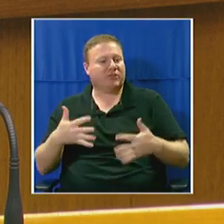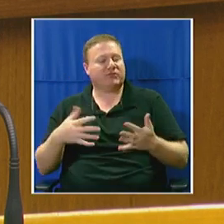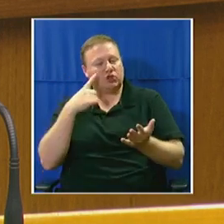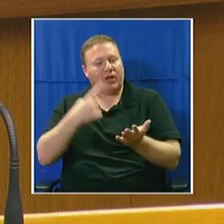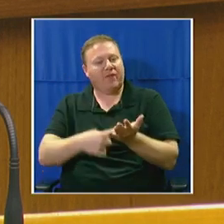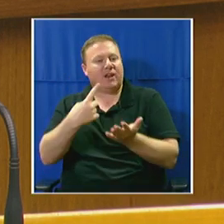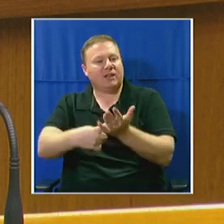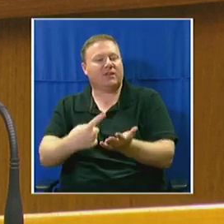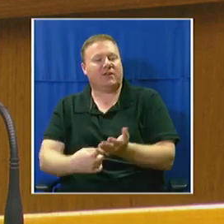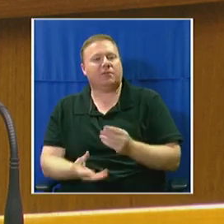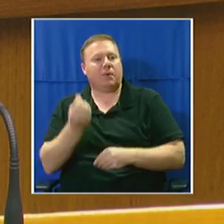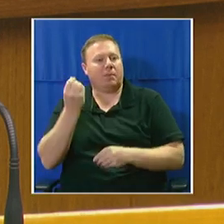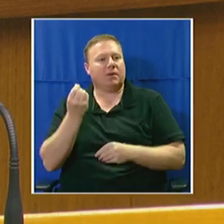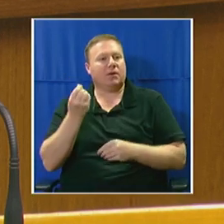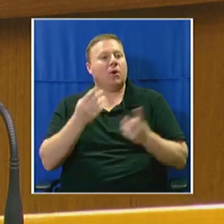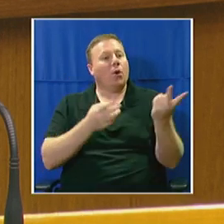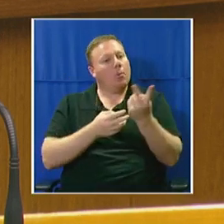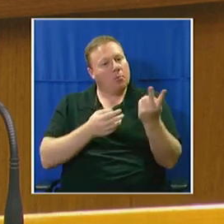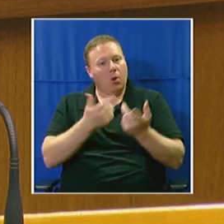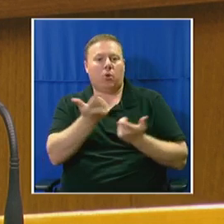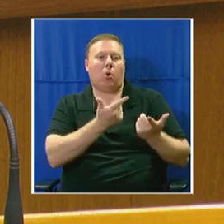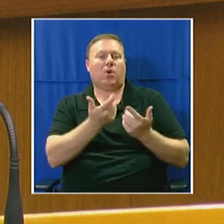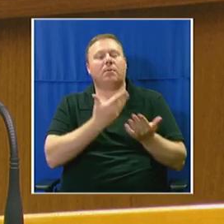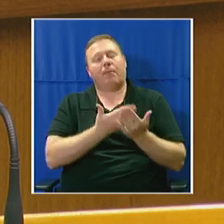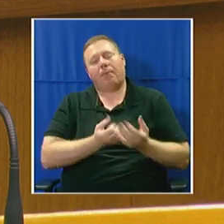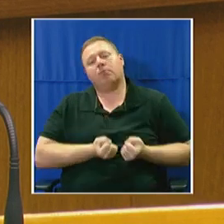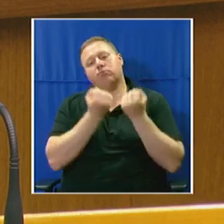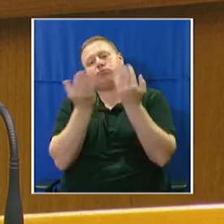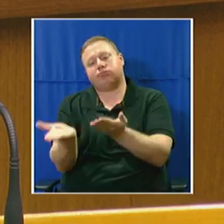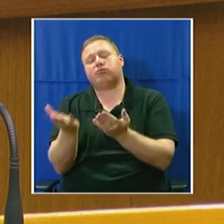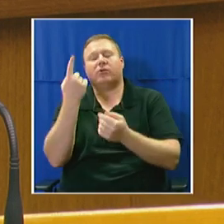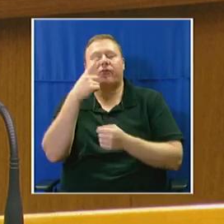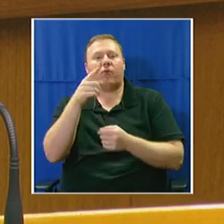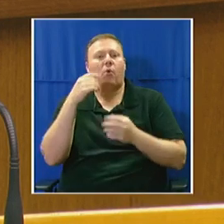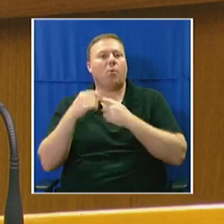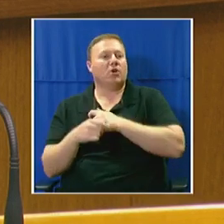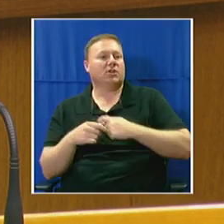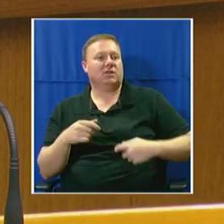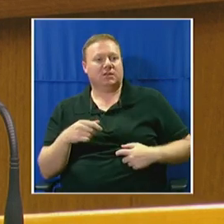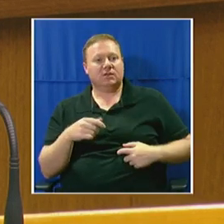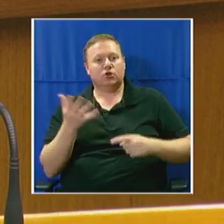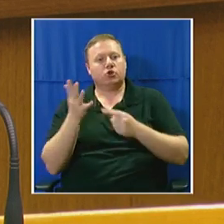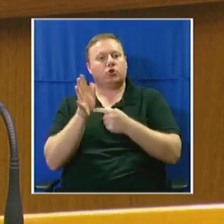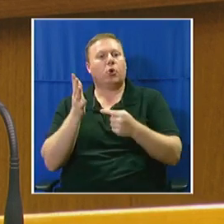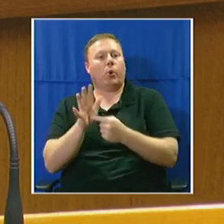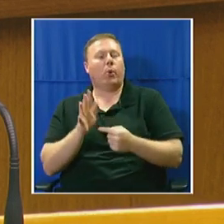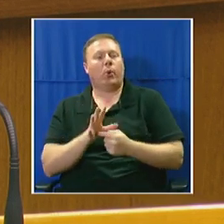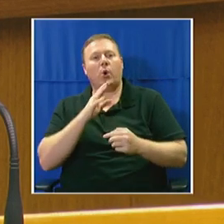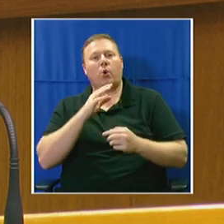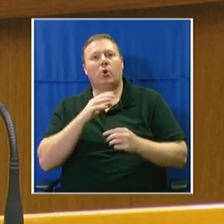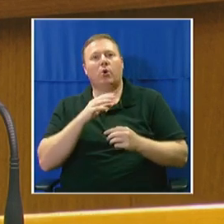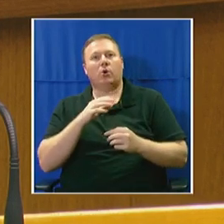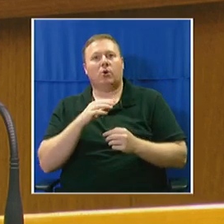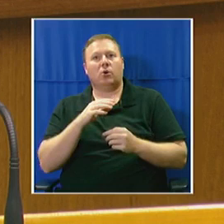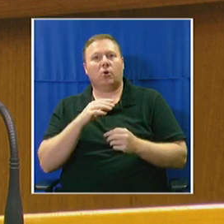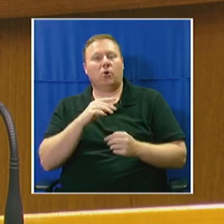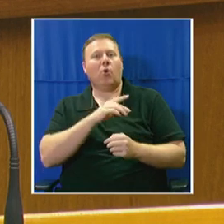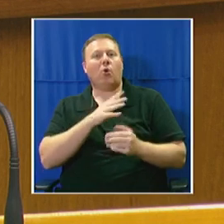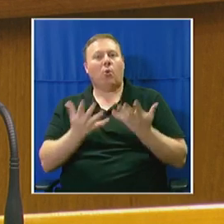court and all kinds of process which is a waste of taxpayers resources we know the evidence of the inquiry that was